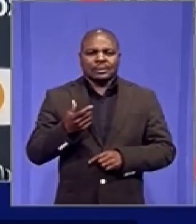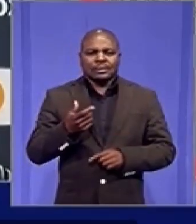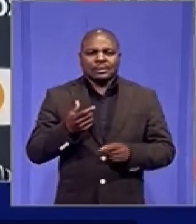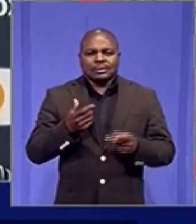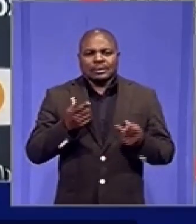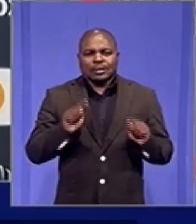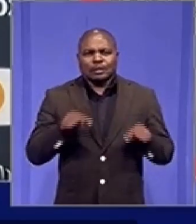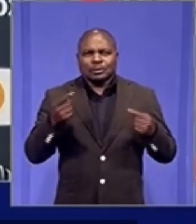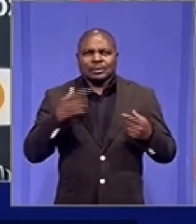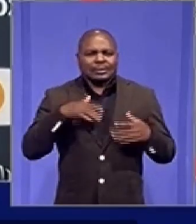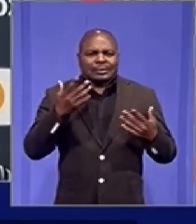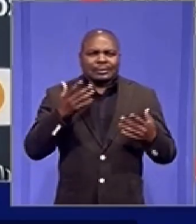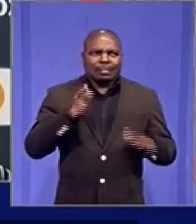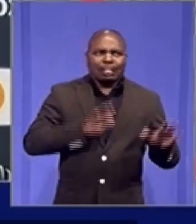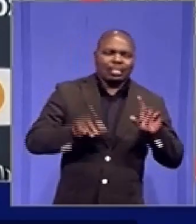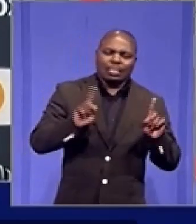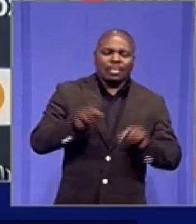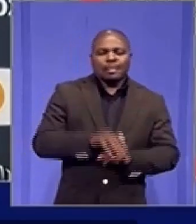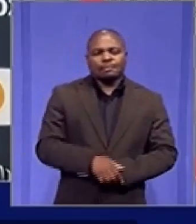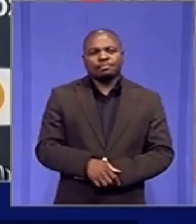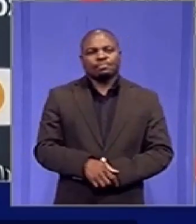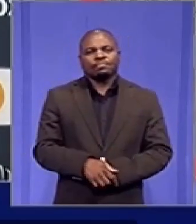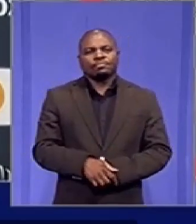in the opportunities that we're going to create.